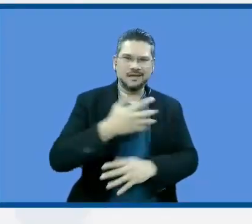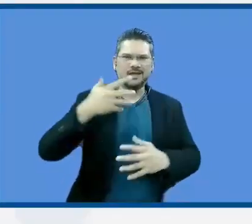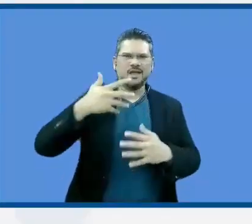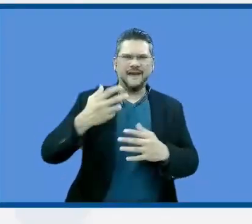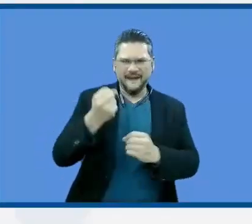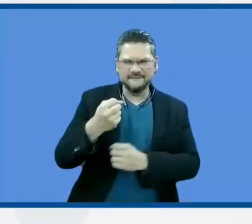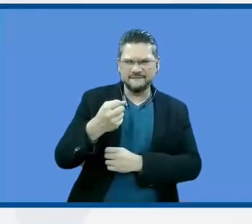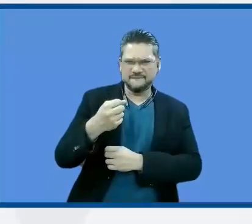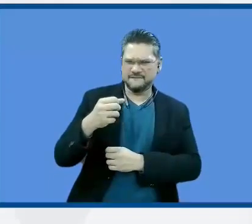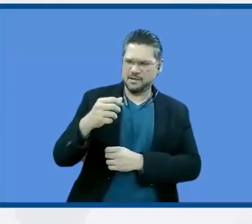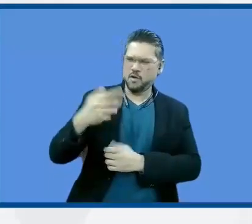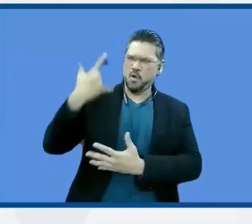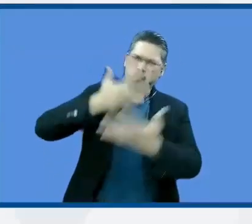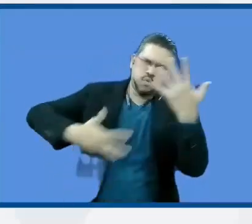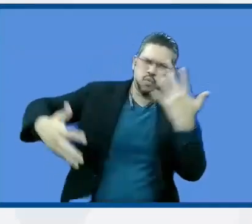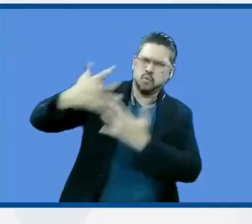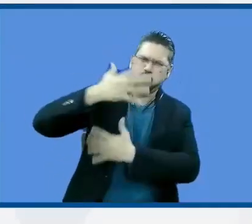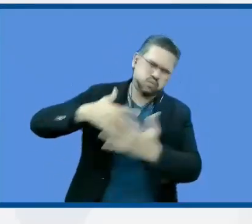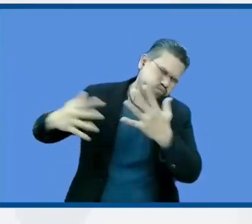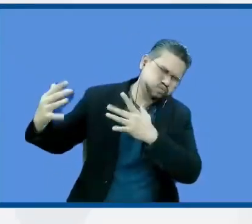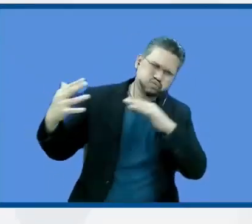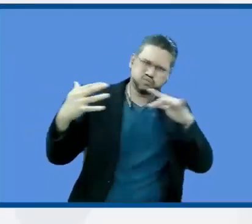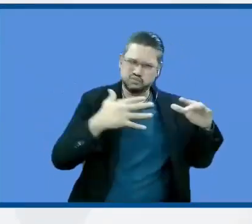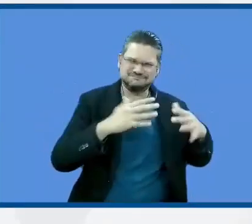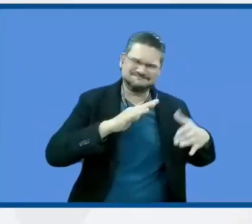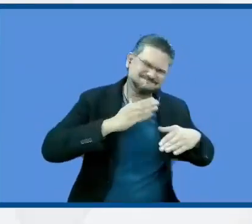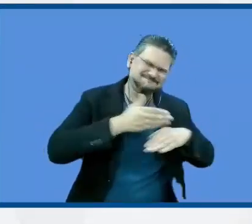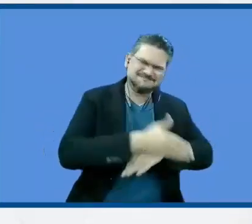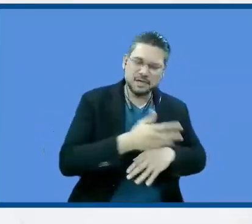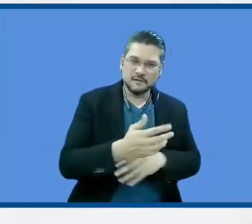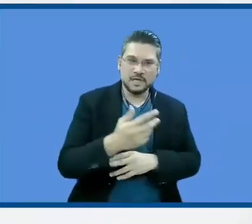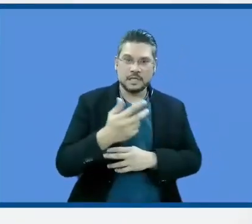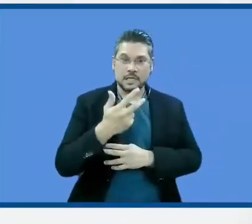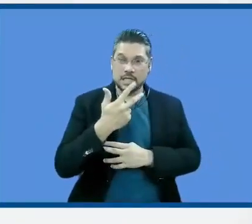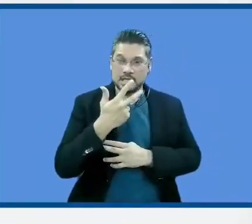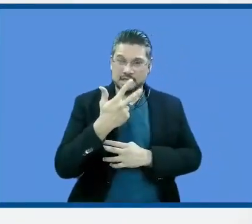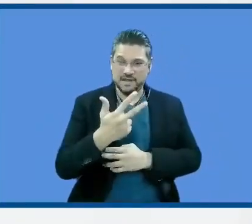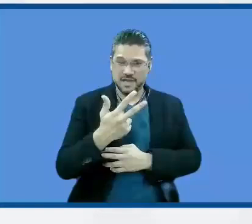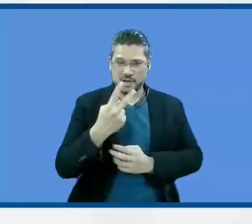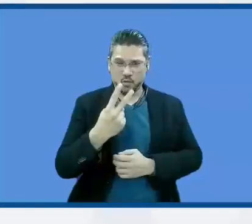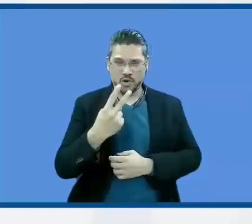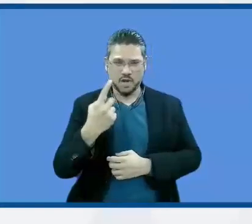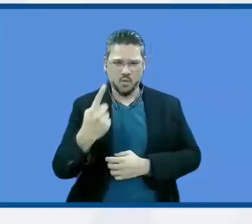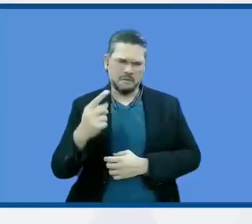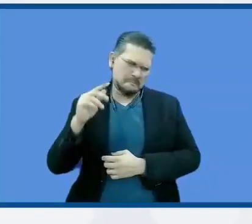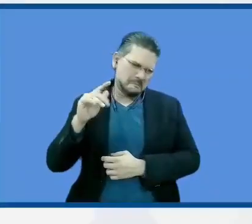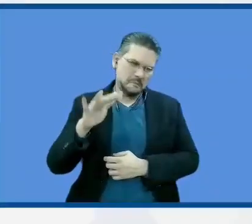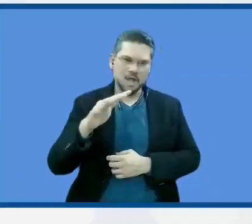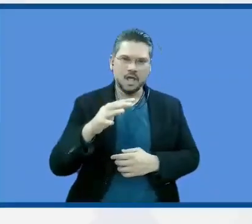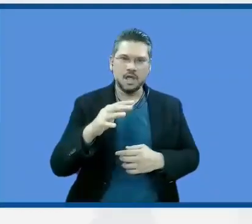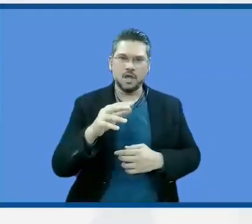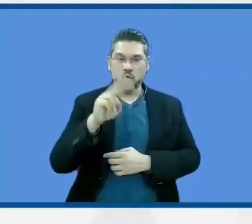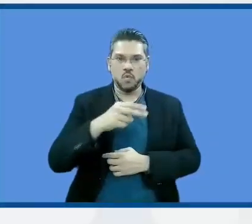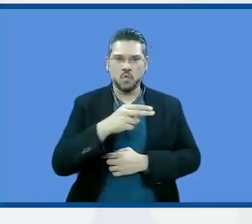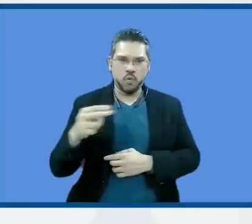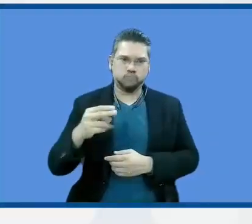has been a total investment of 321 million euros to improve disaster preparedness since 1994. Reinforcing capacities,